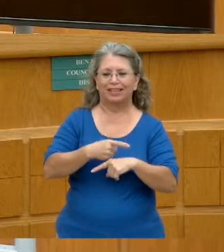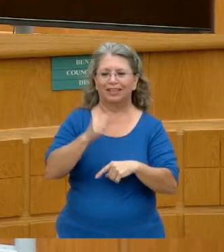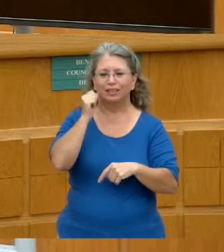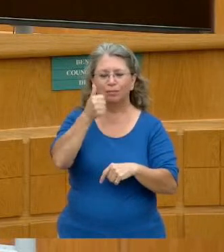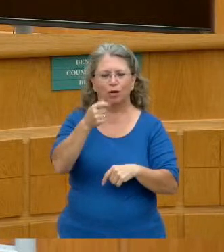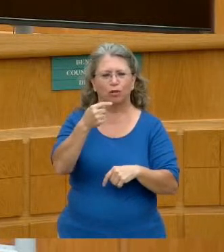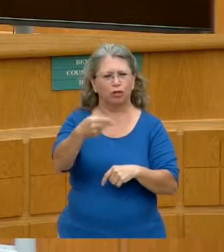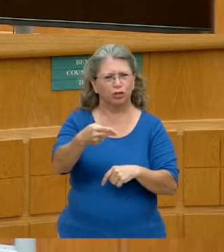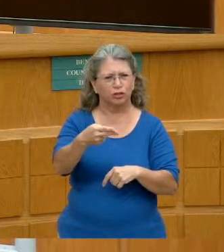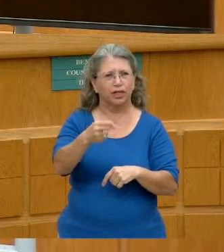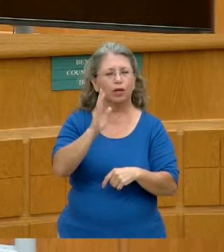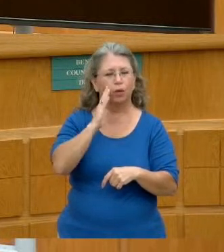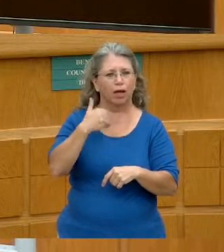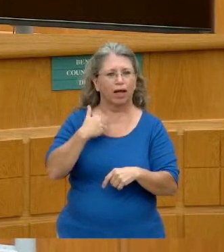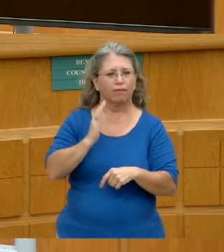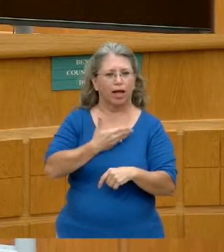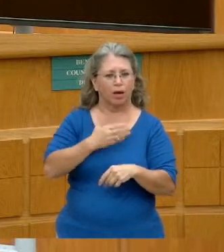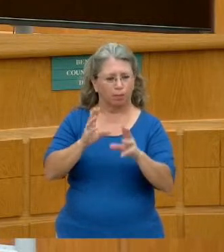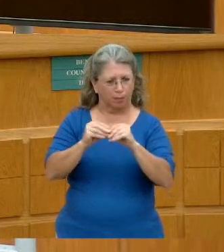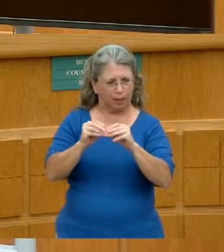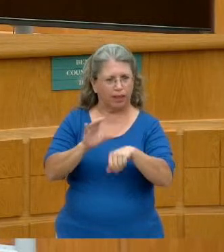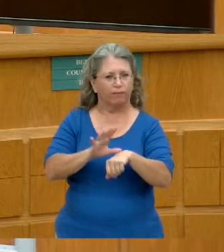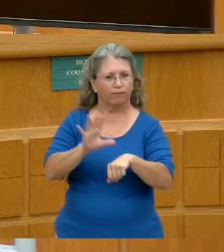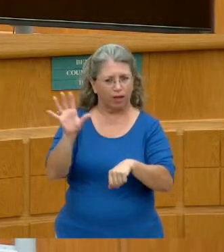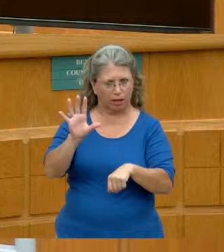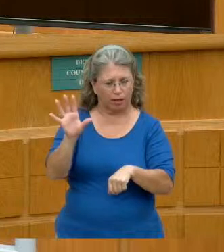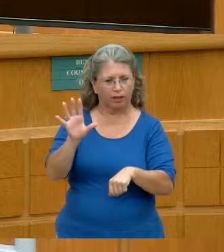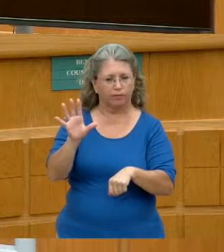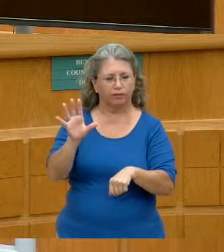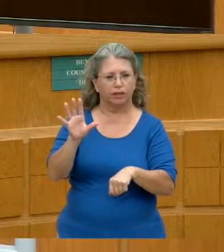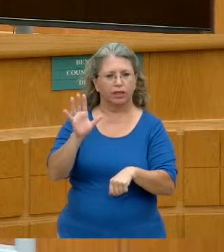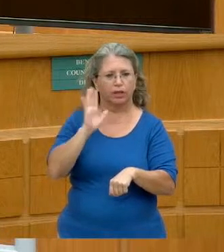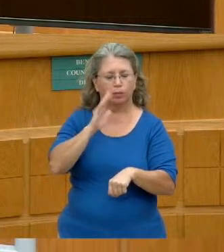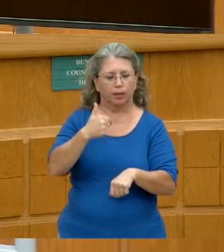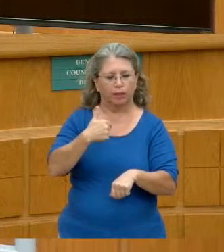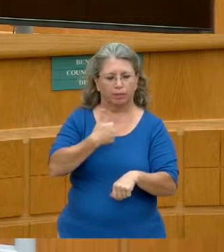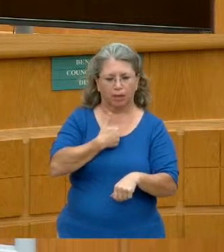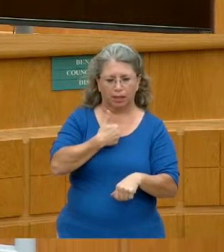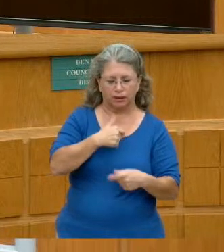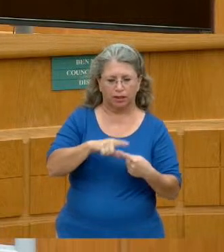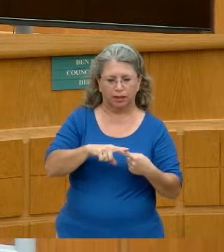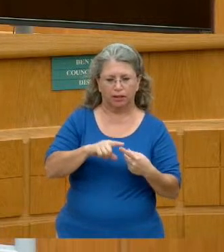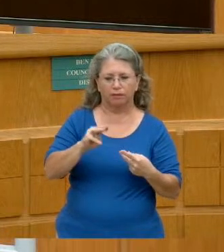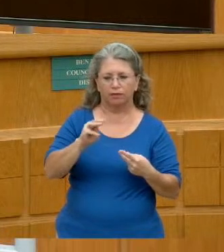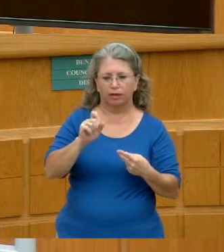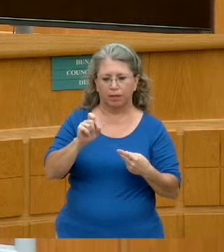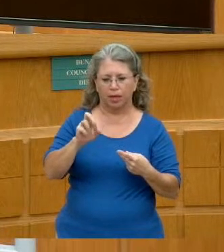Thursday. Tomorrow we're going to have our briefing at 5 o'clock, and it'll be myself, I think the mayor